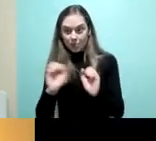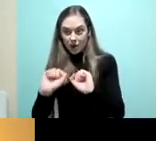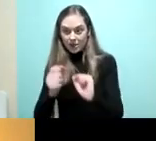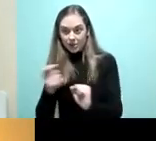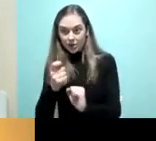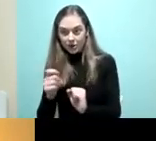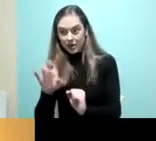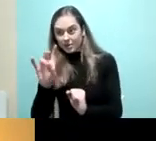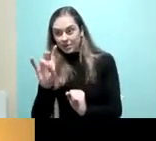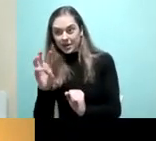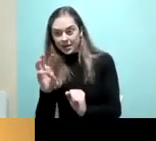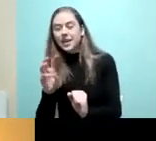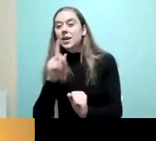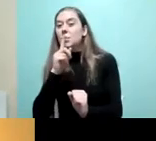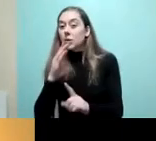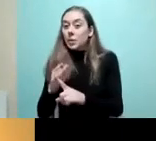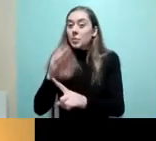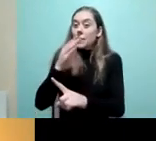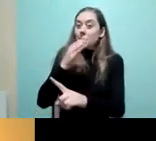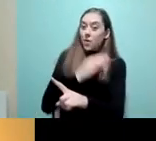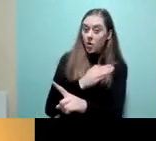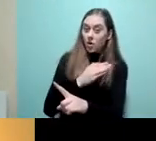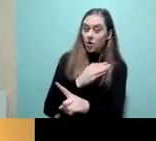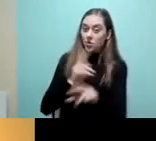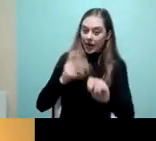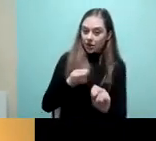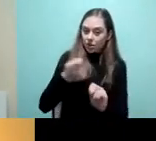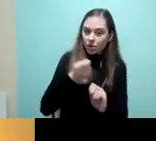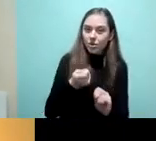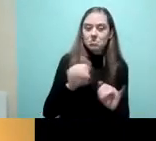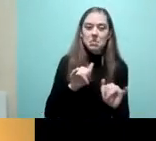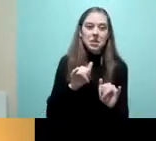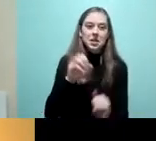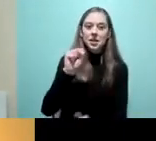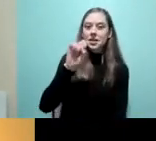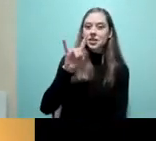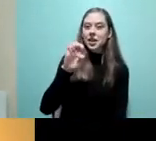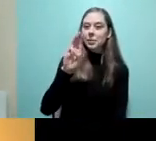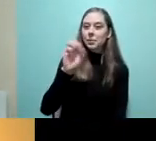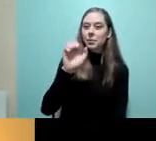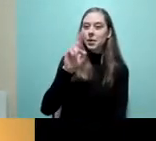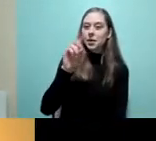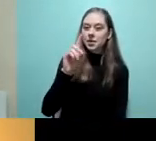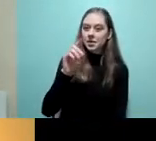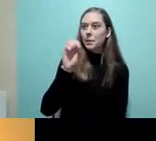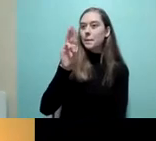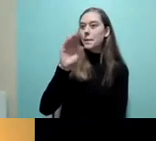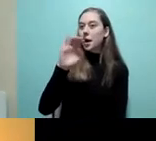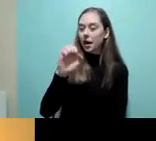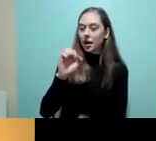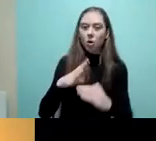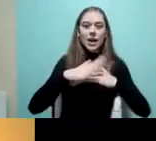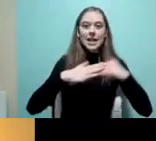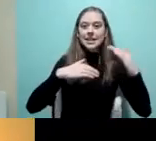a nice shepherd's pie or a cottage pie or lasagna. And these are foods that you can freeze. And then you can take them out when you don't have a plan to